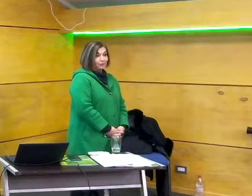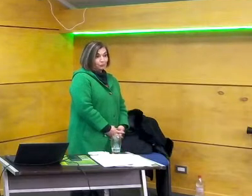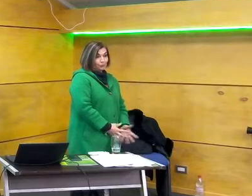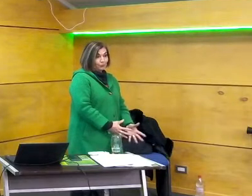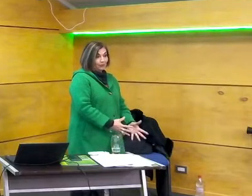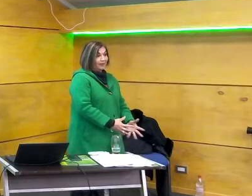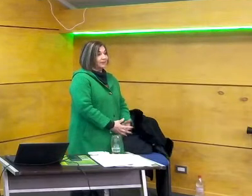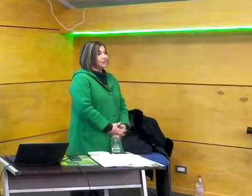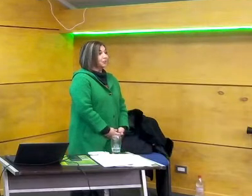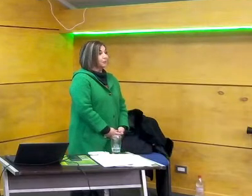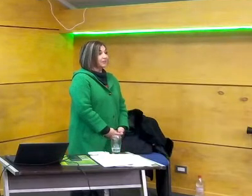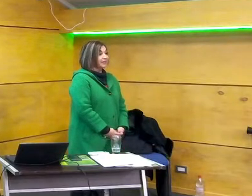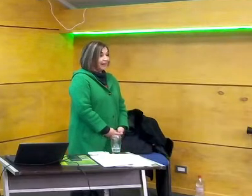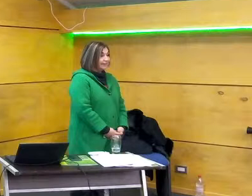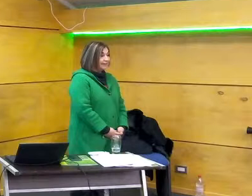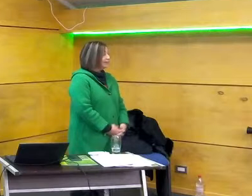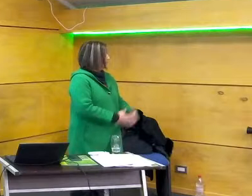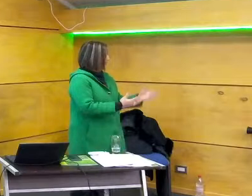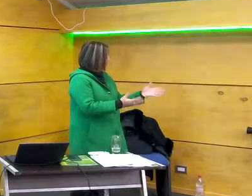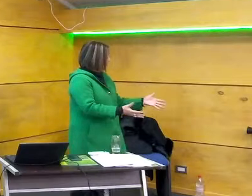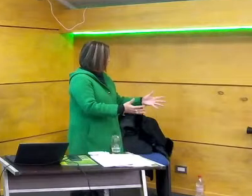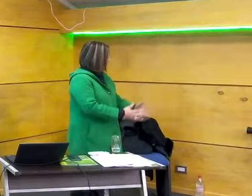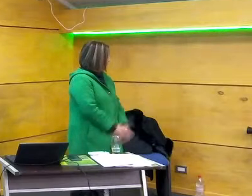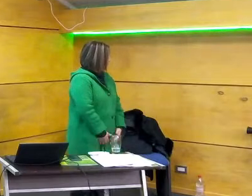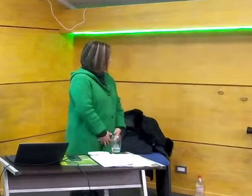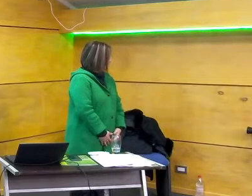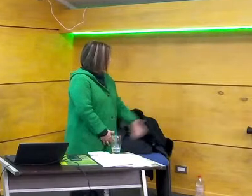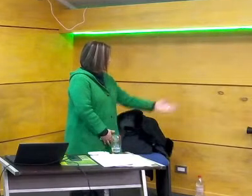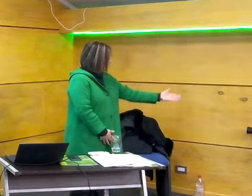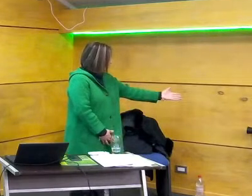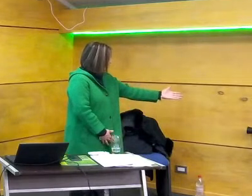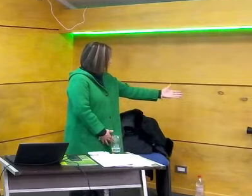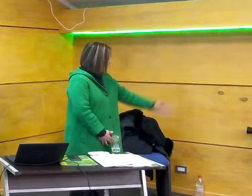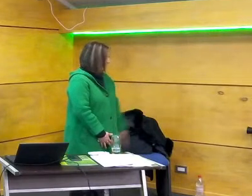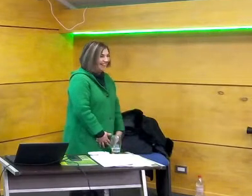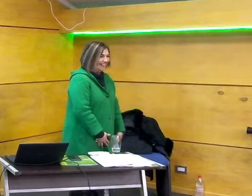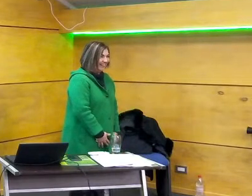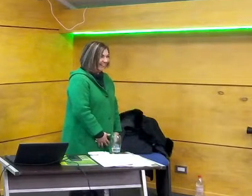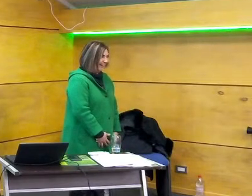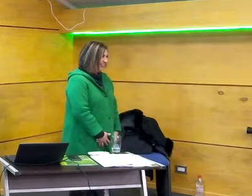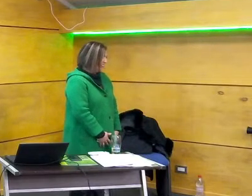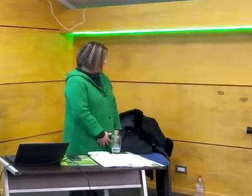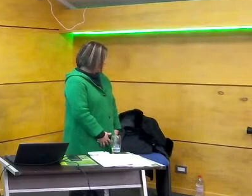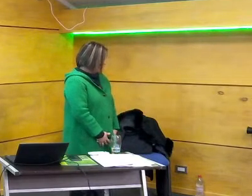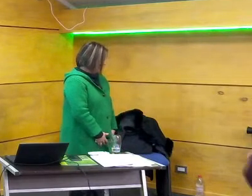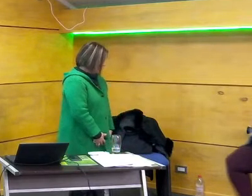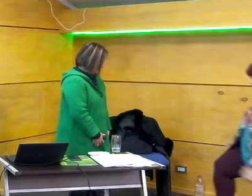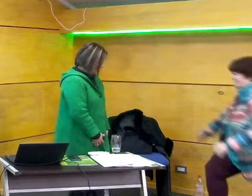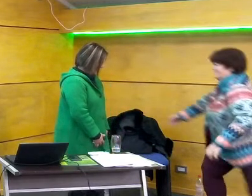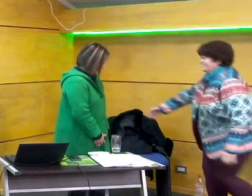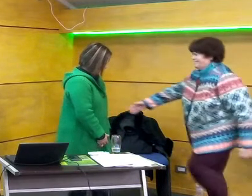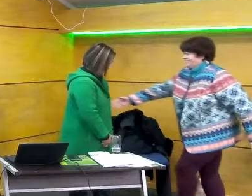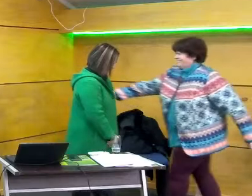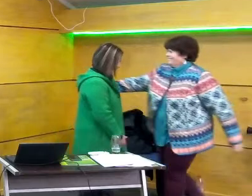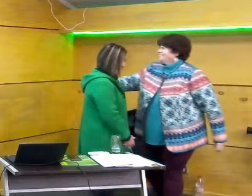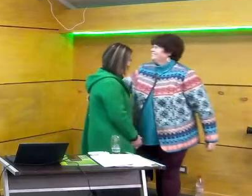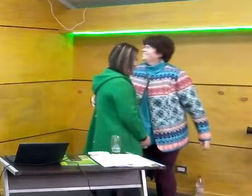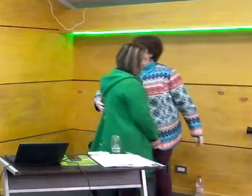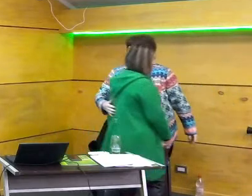further ado, as Shakespeare said, let's get to it. So, Lina, thank you. Thank you.